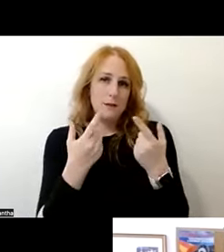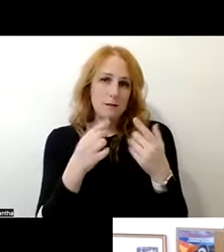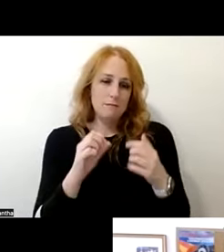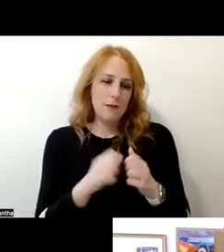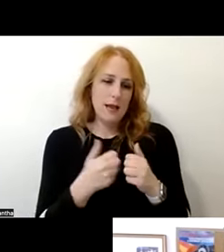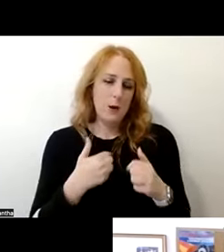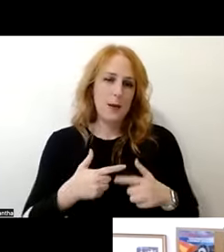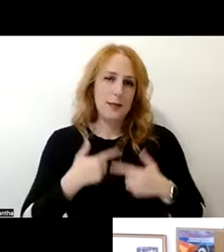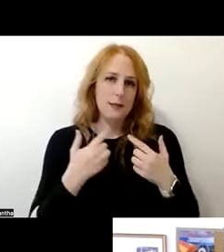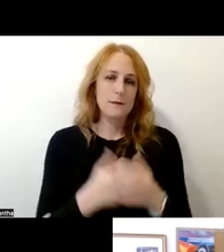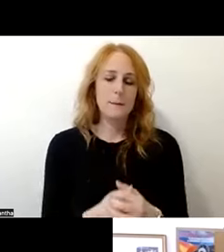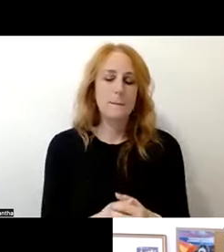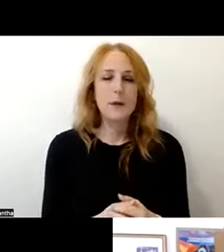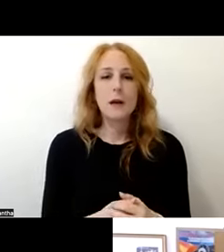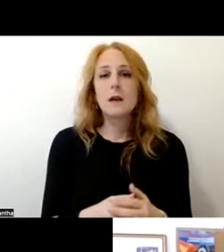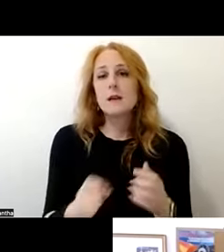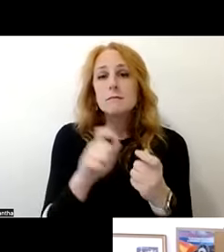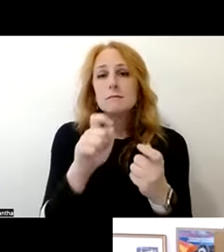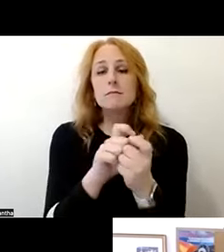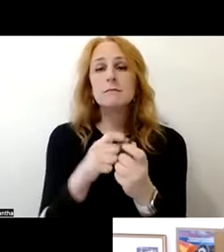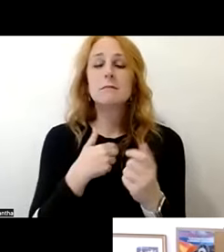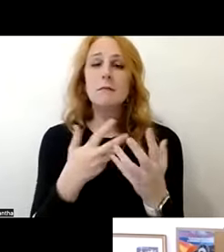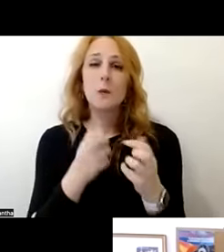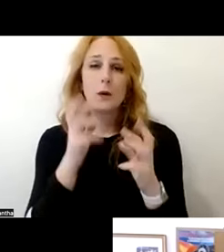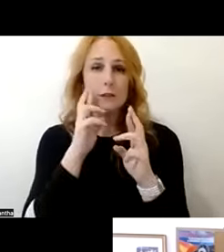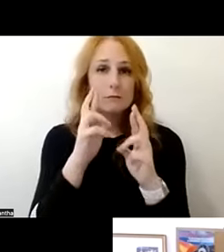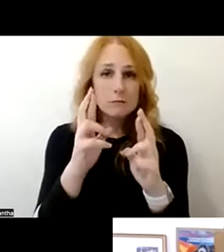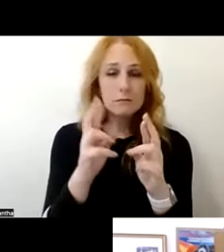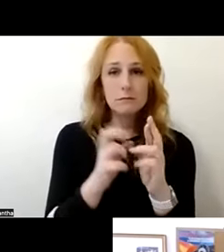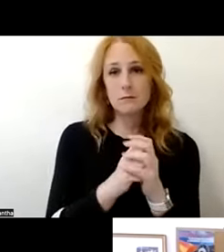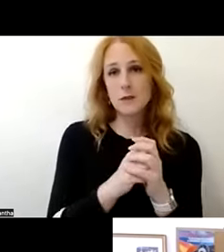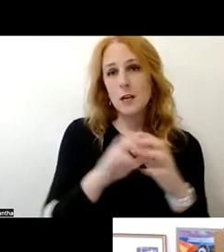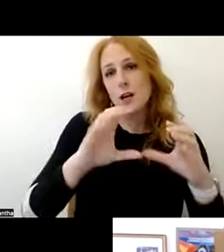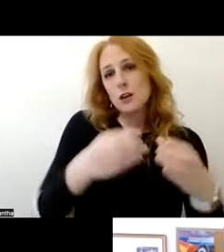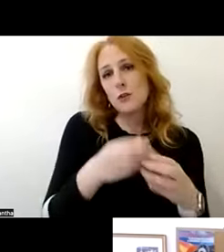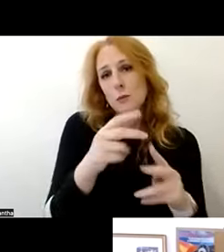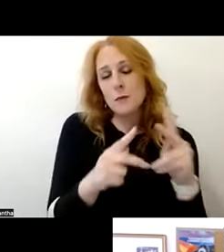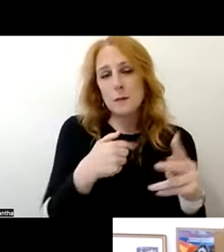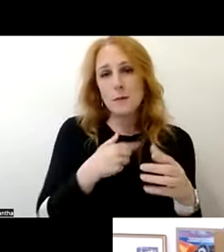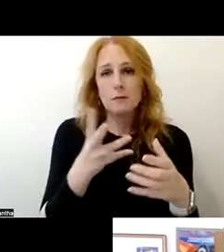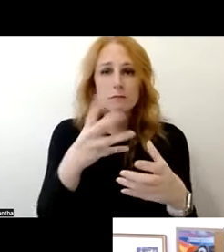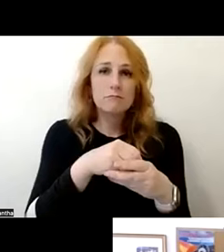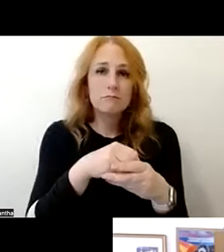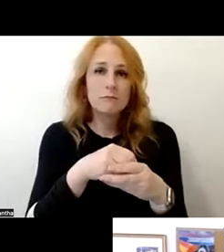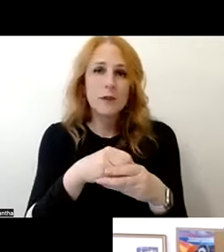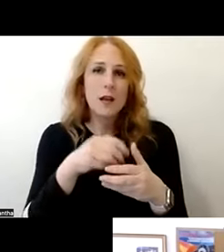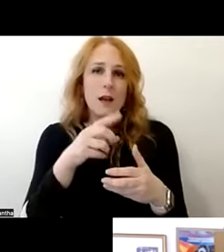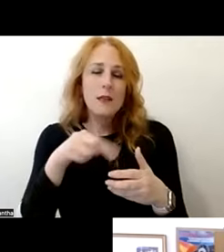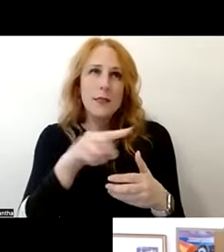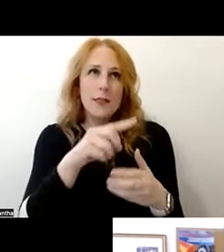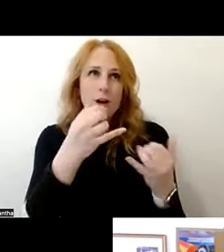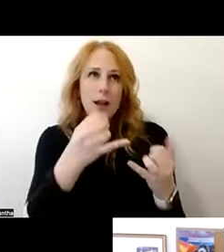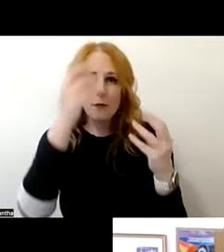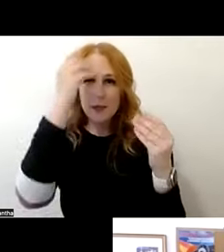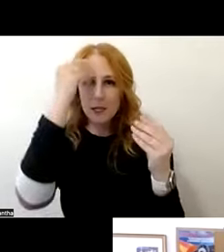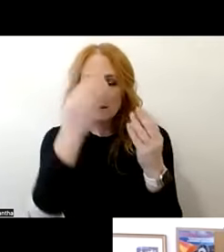And in particular, I want to pay respect and homage to a group of folks that I'm a part of that are thinking about